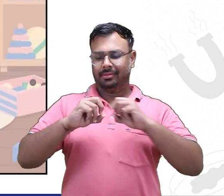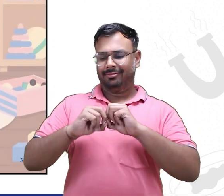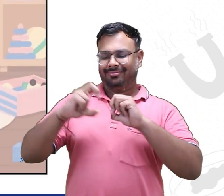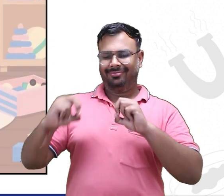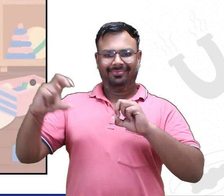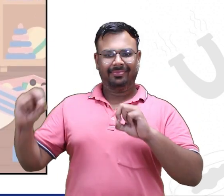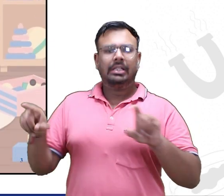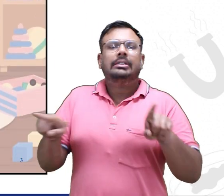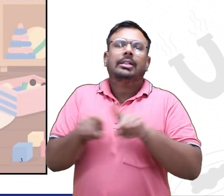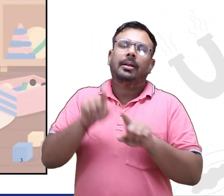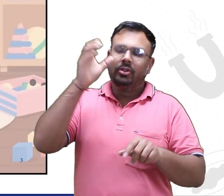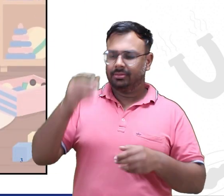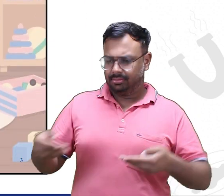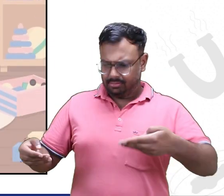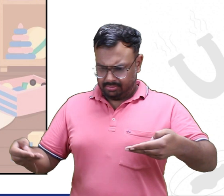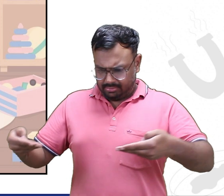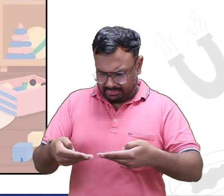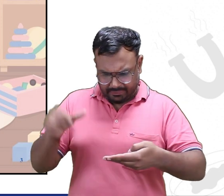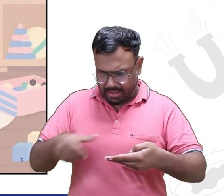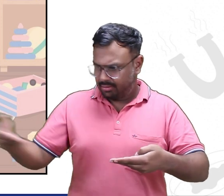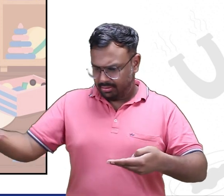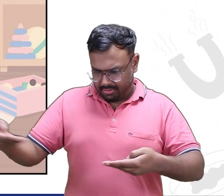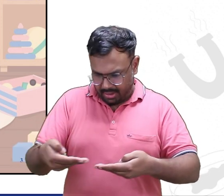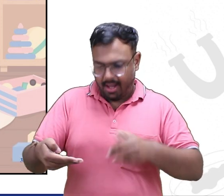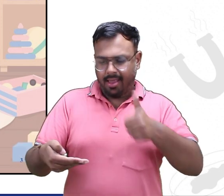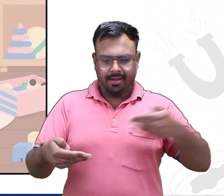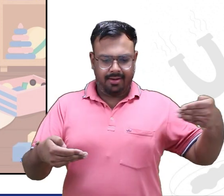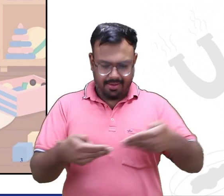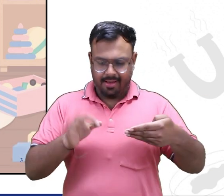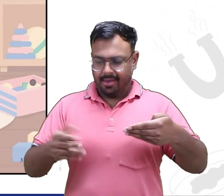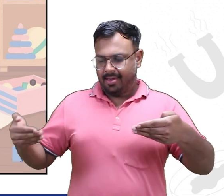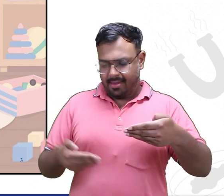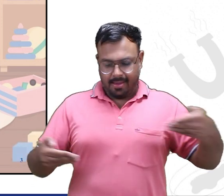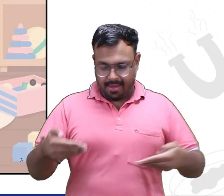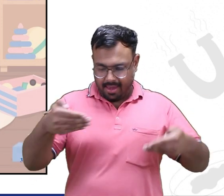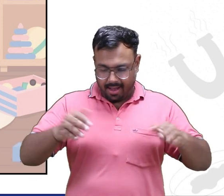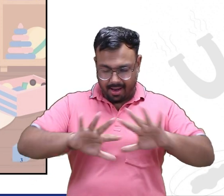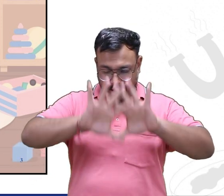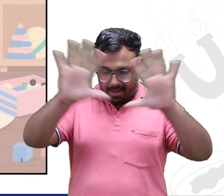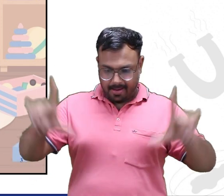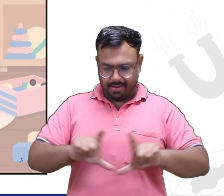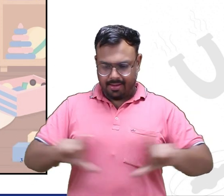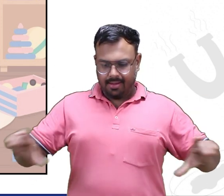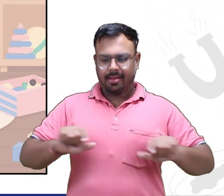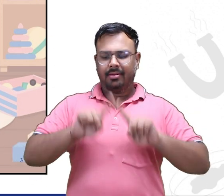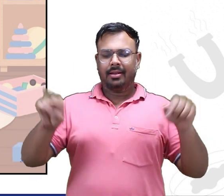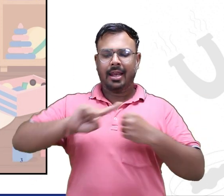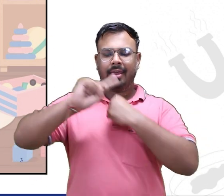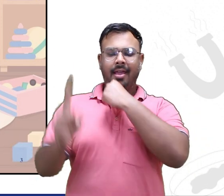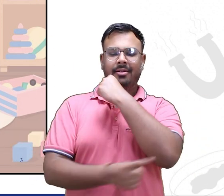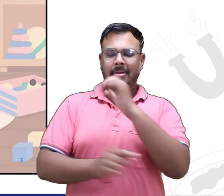Unique structure of protein can be made by joining these puzzles pieces in a specific